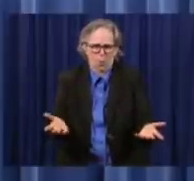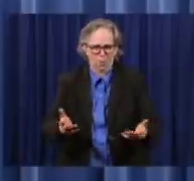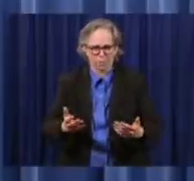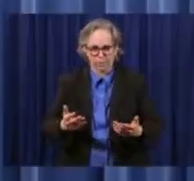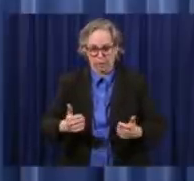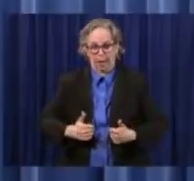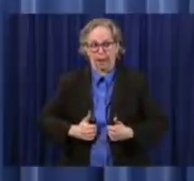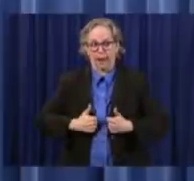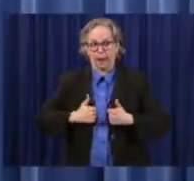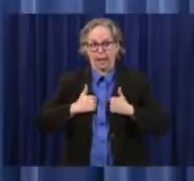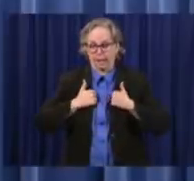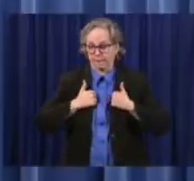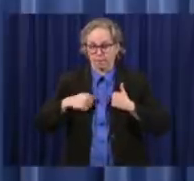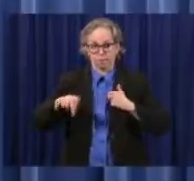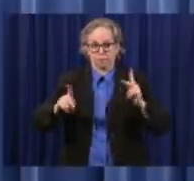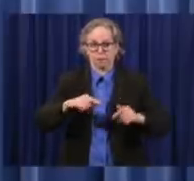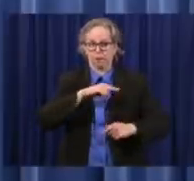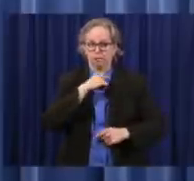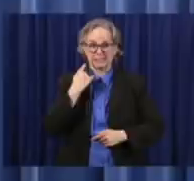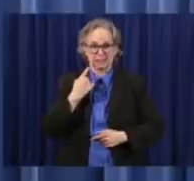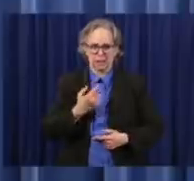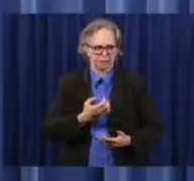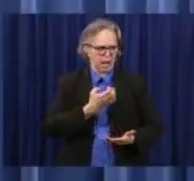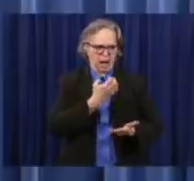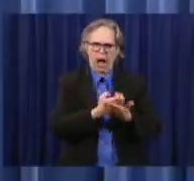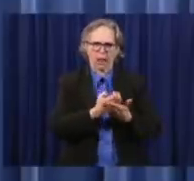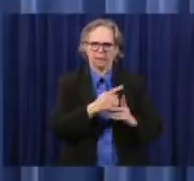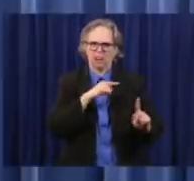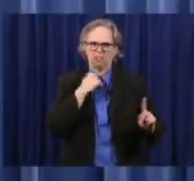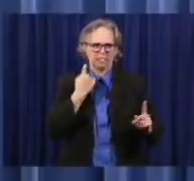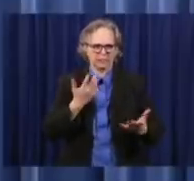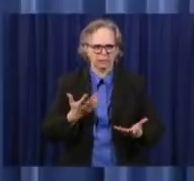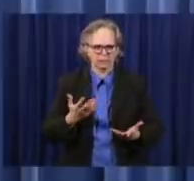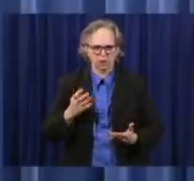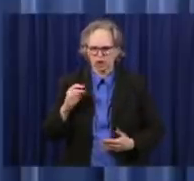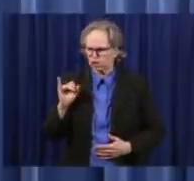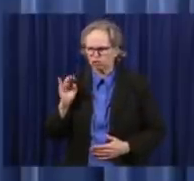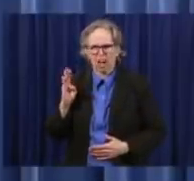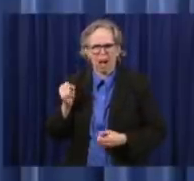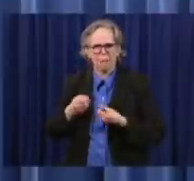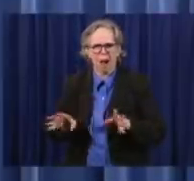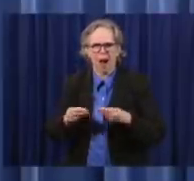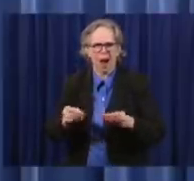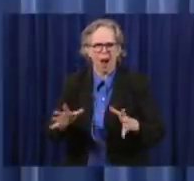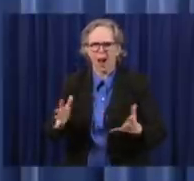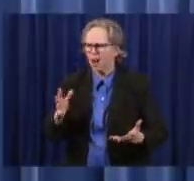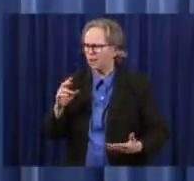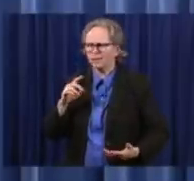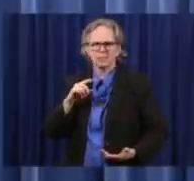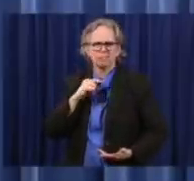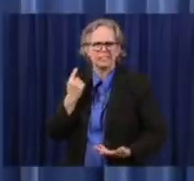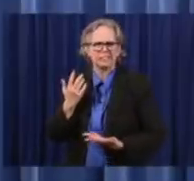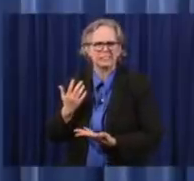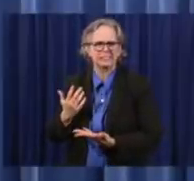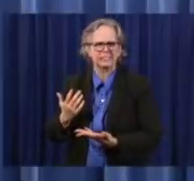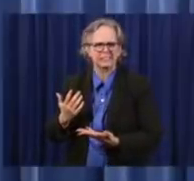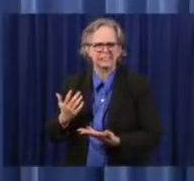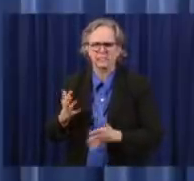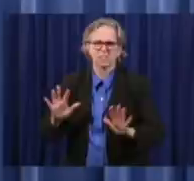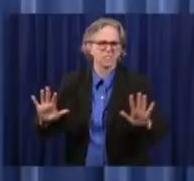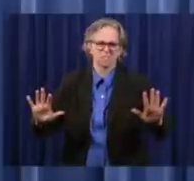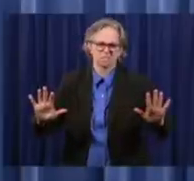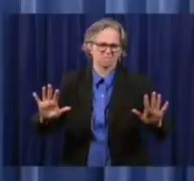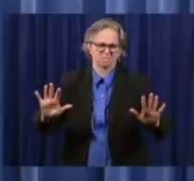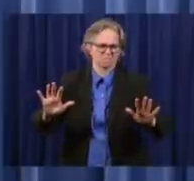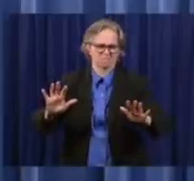We have an economy at stake. We have jobs at stake. So I literally don't pay attention to,